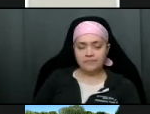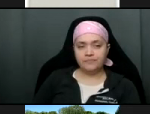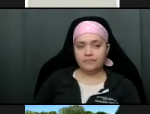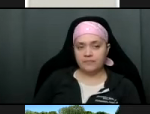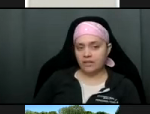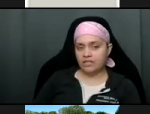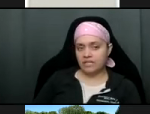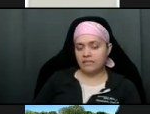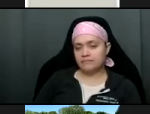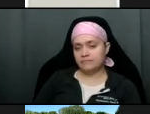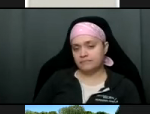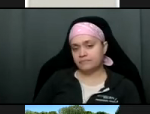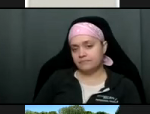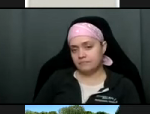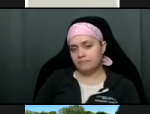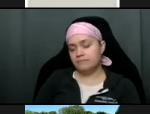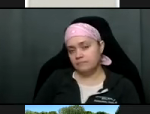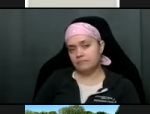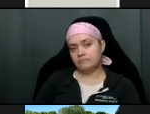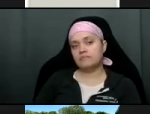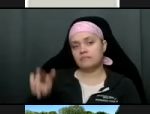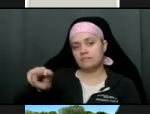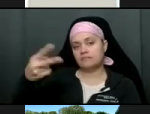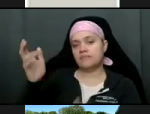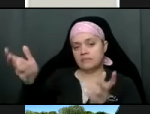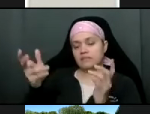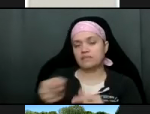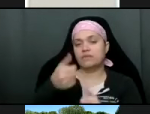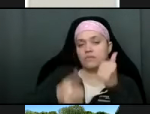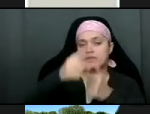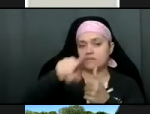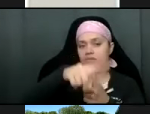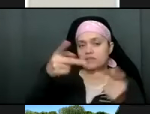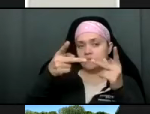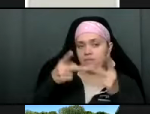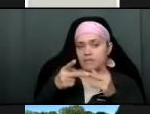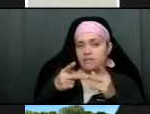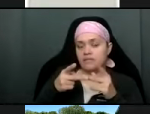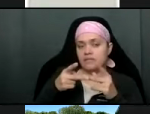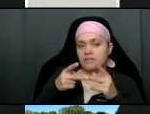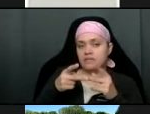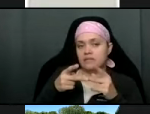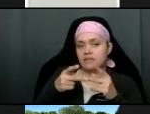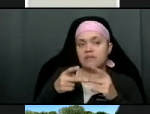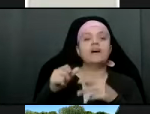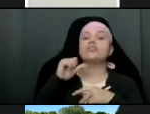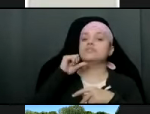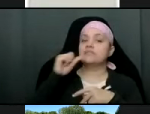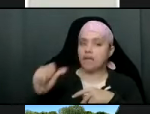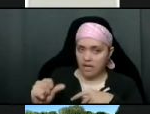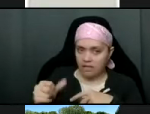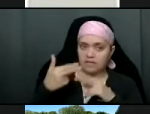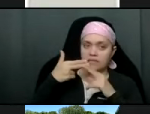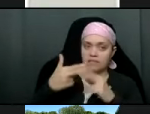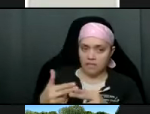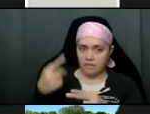Okay, a second chat question. Which of these places of the Pacific world not named